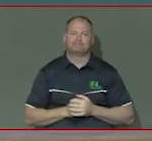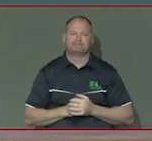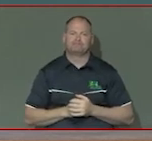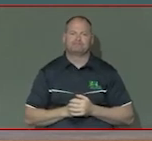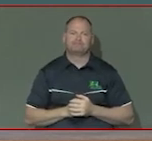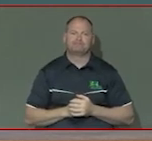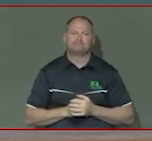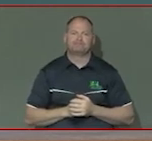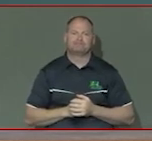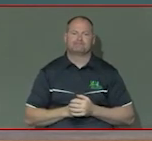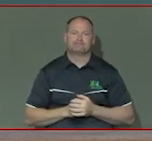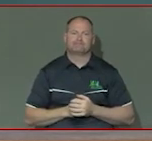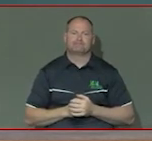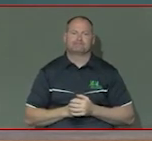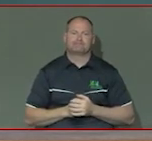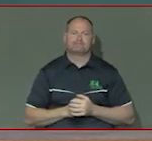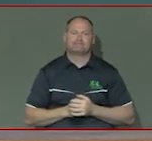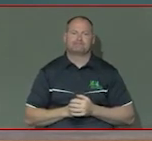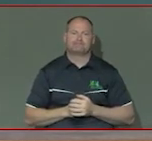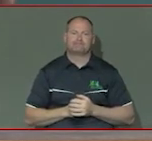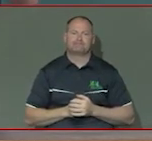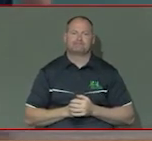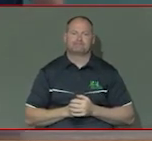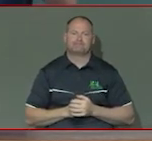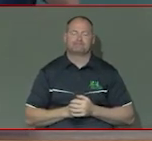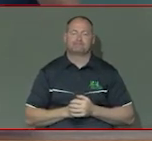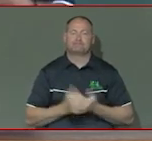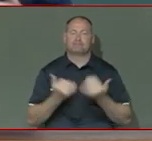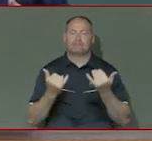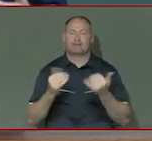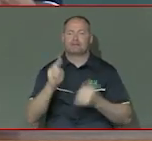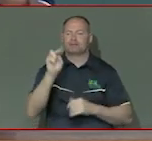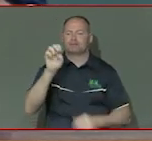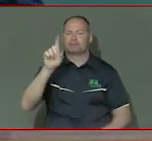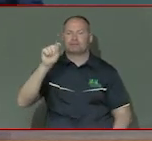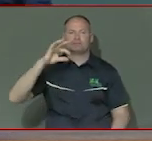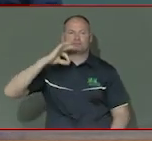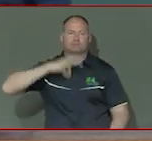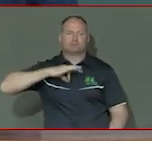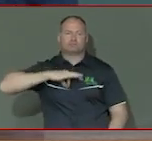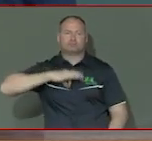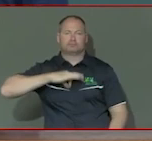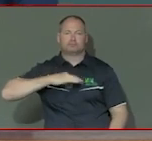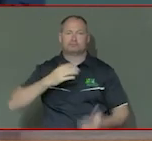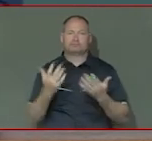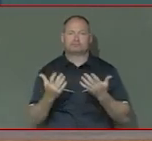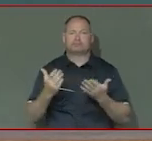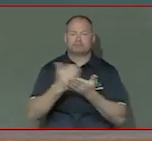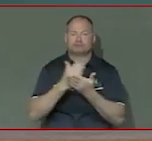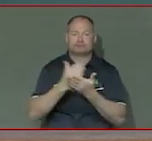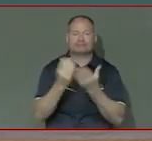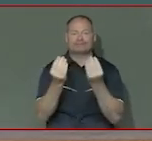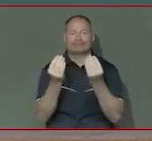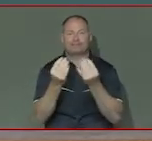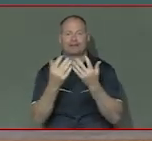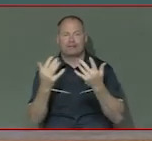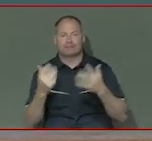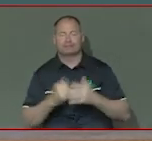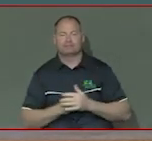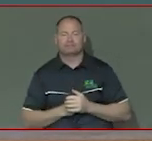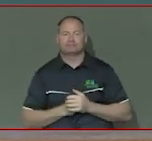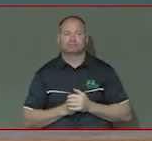share is net profit divided by the number of shares. Then we